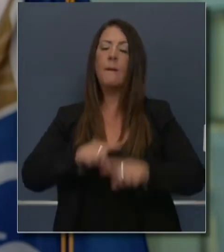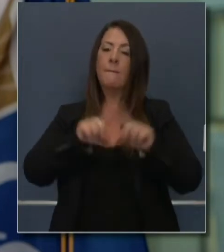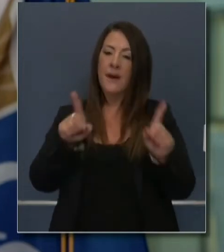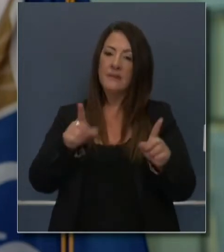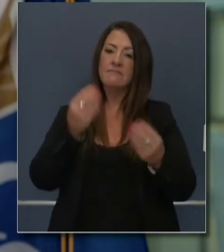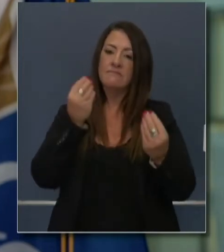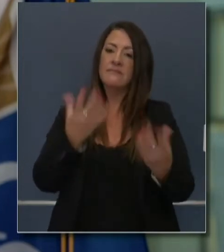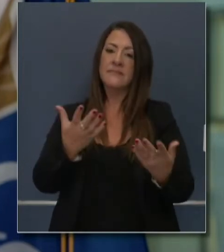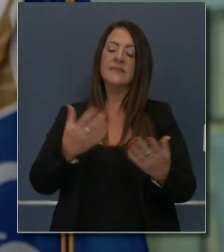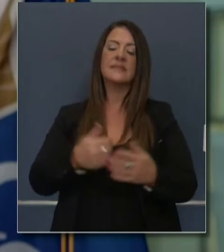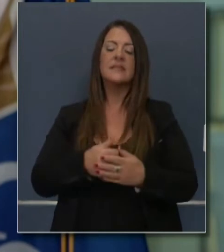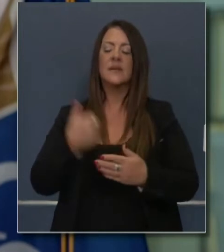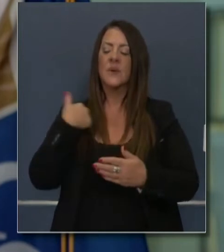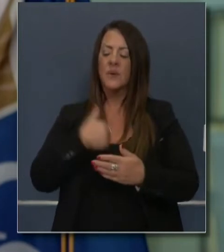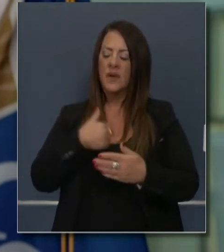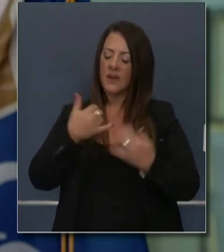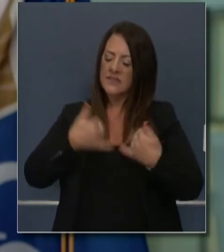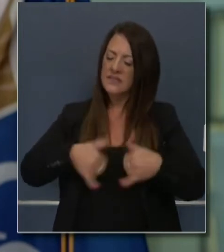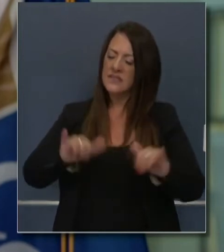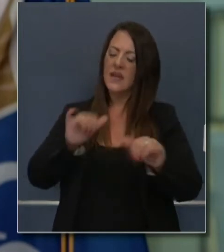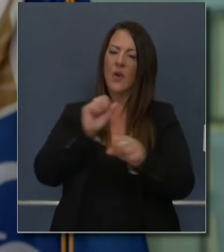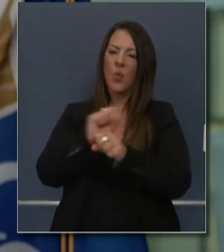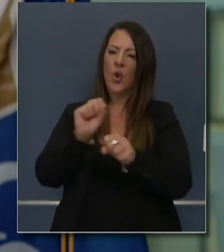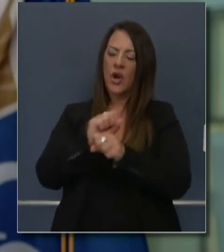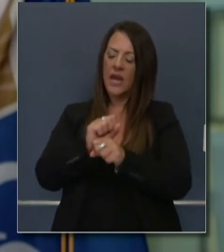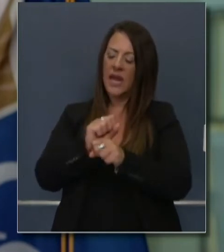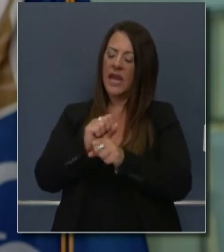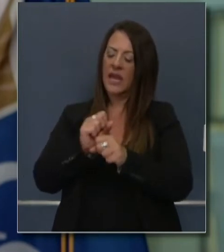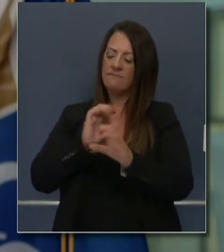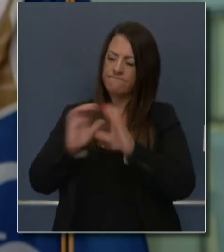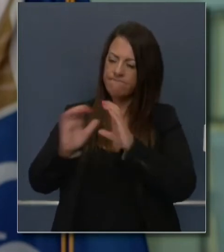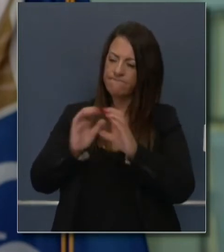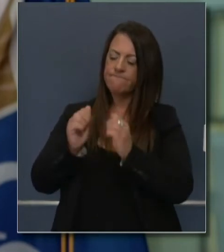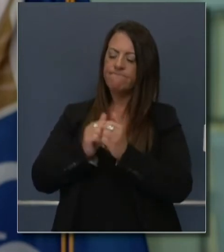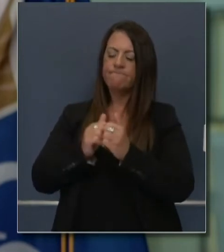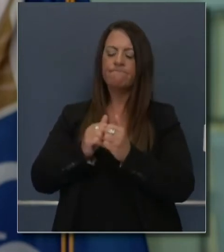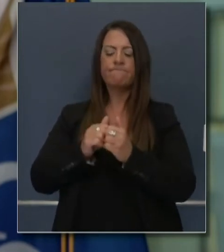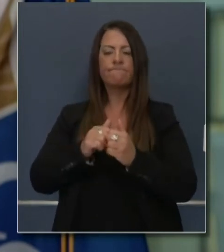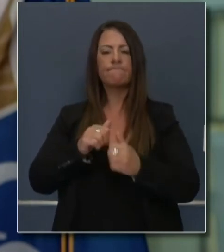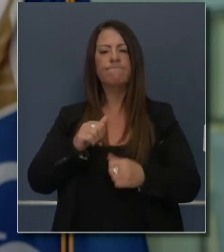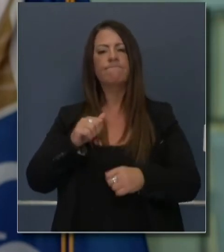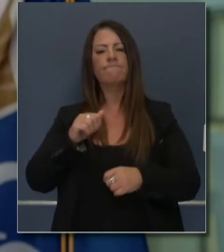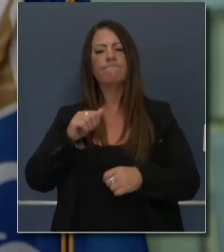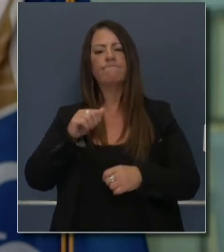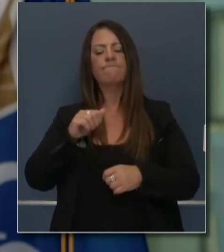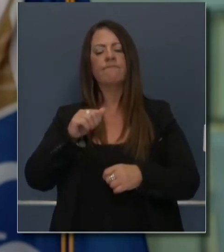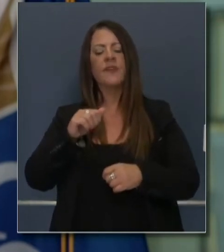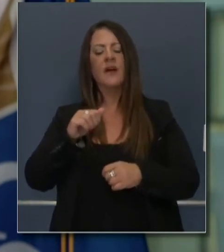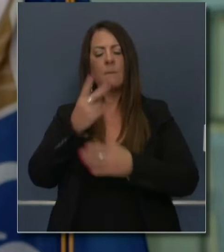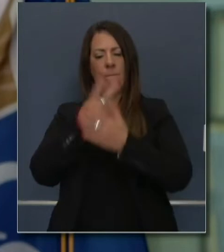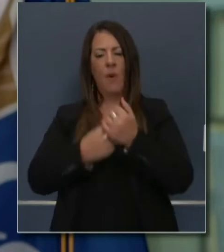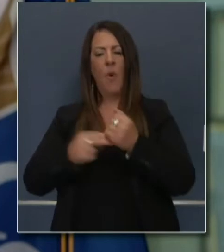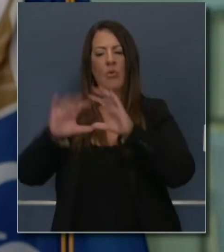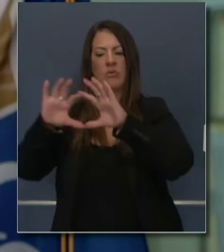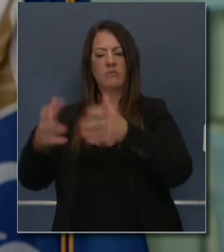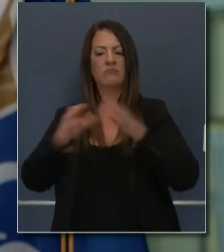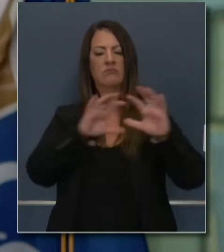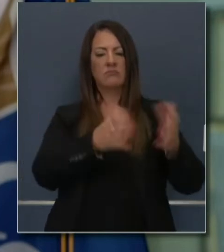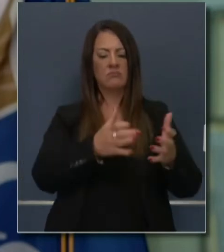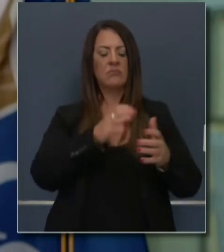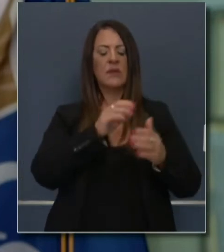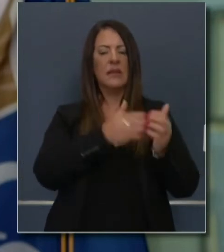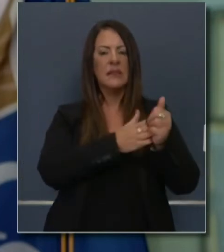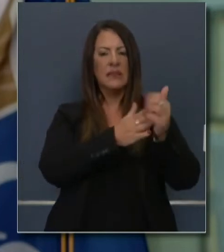are working very, very closely with Speaker Rendon and Pro Tem Atkins, and